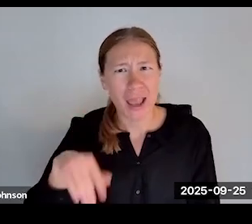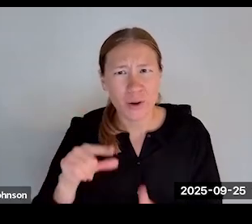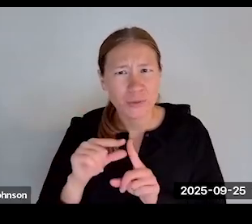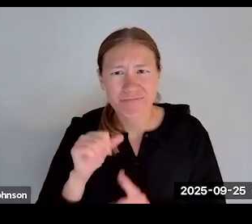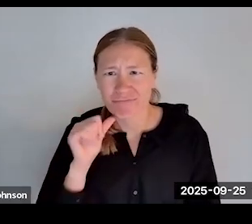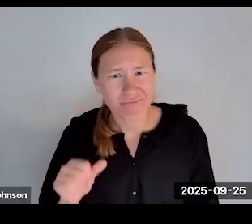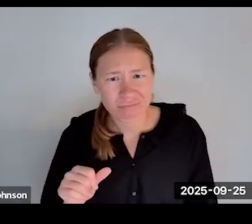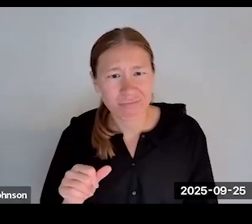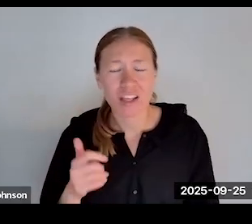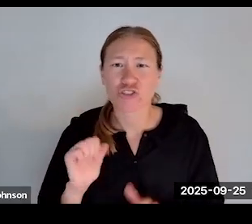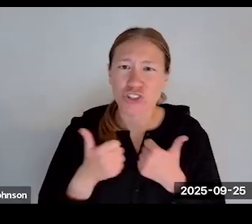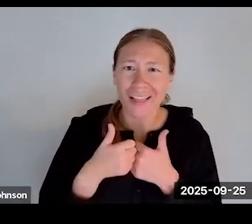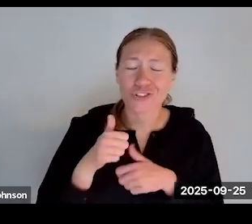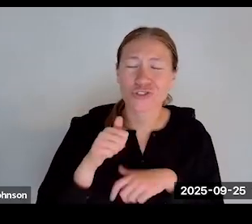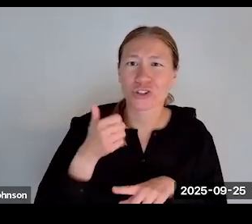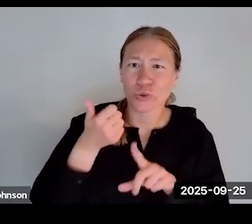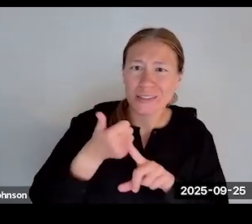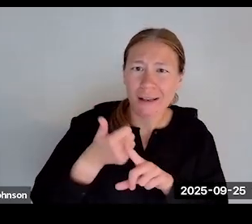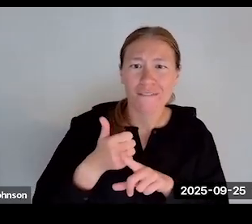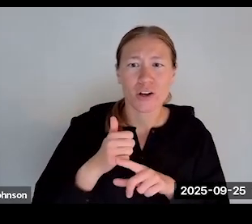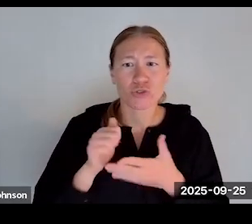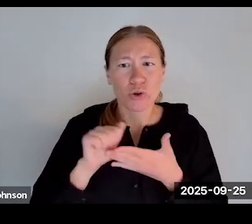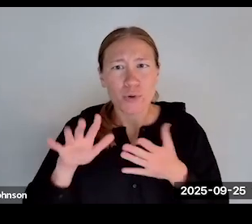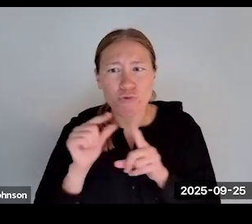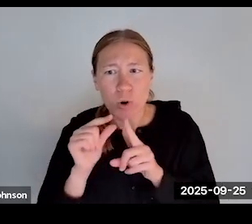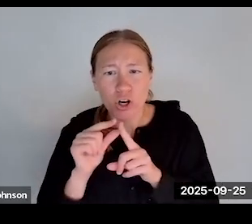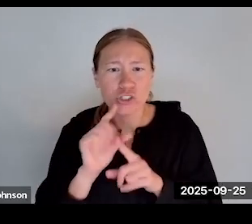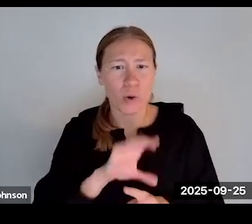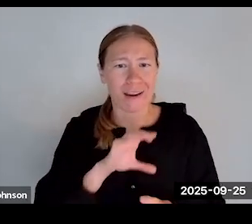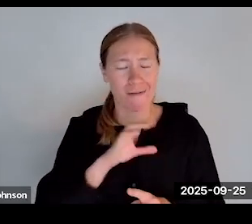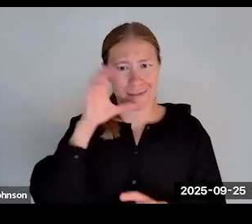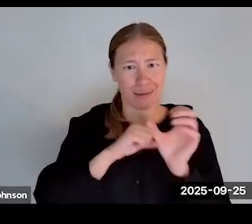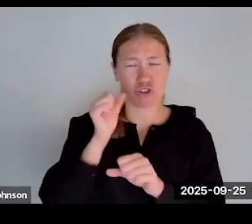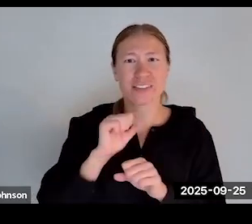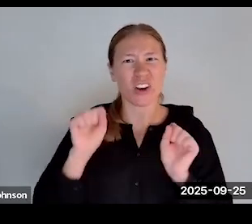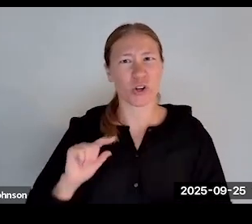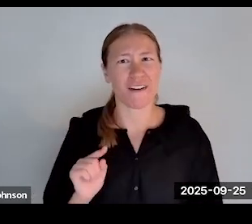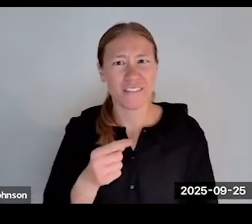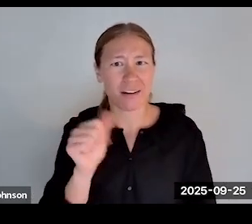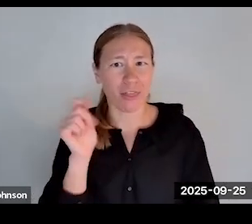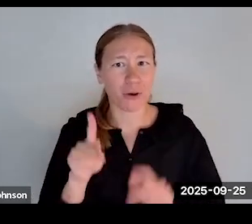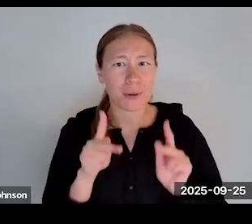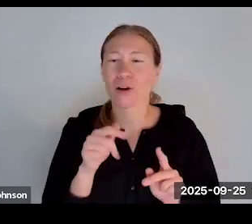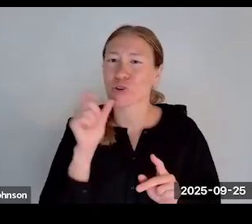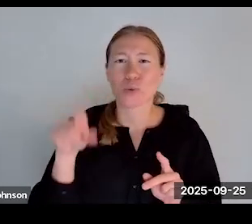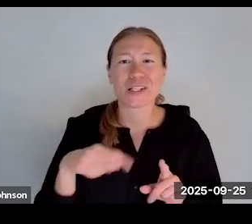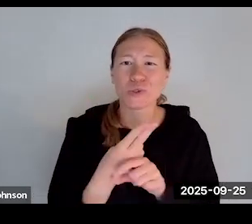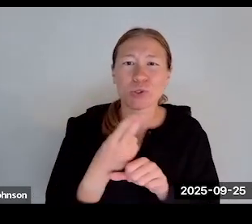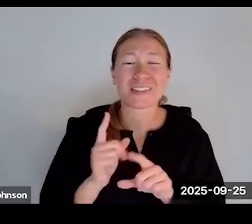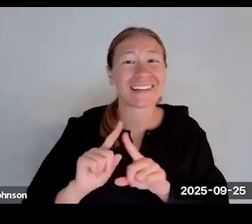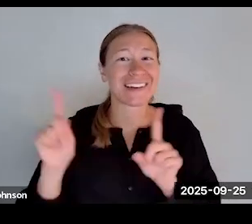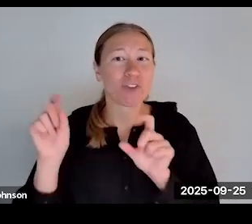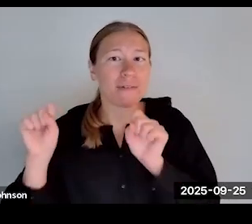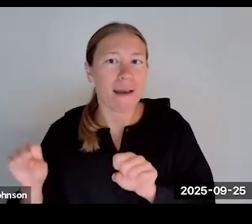and characterizations that may be offensive to others. There is no reason to use differently abled or